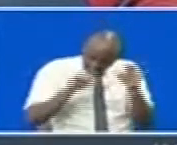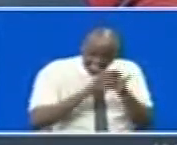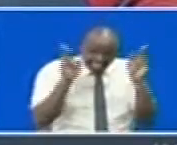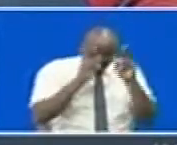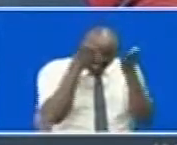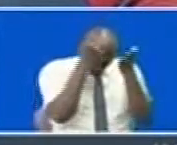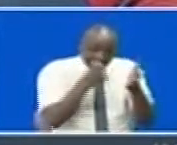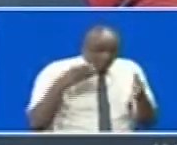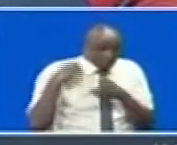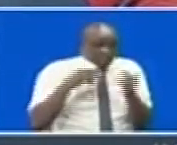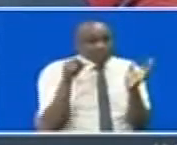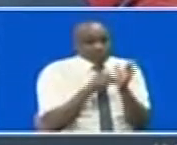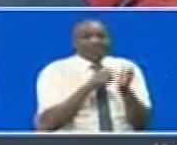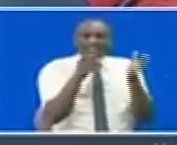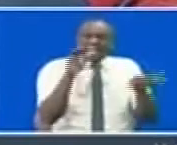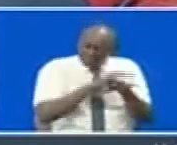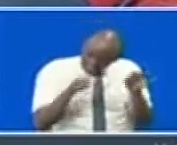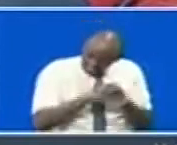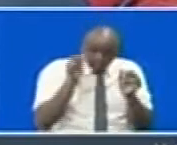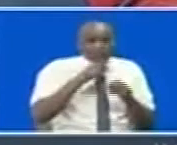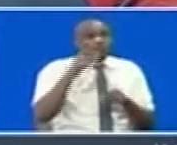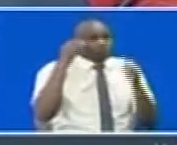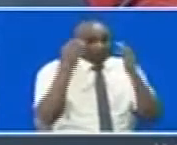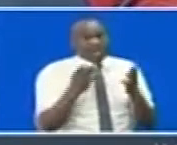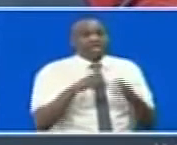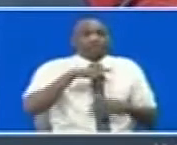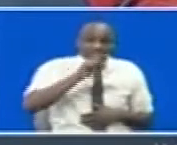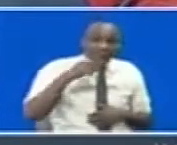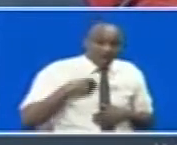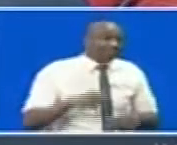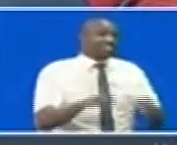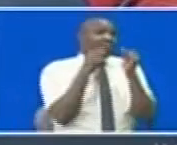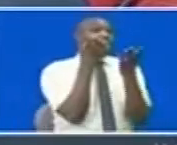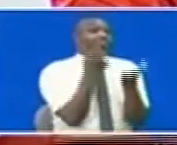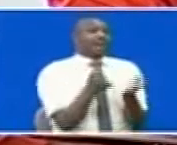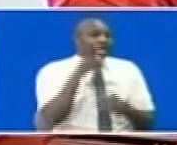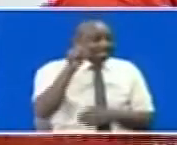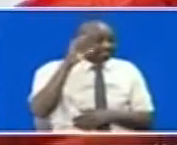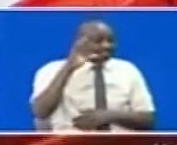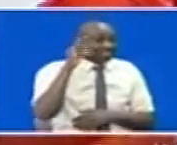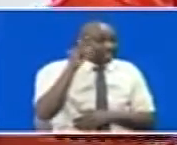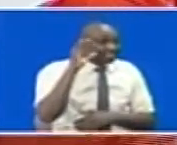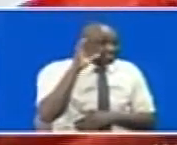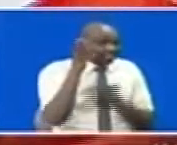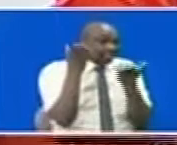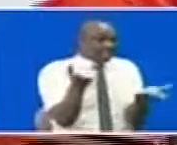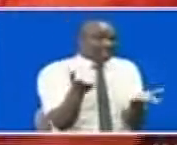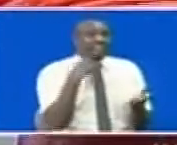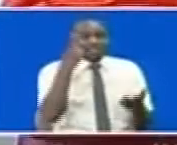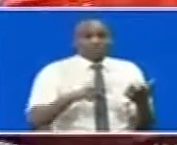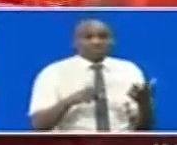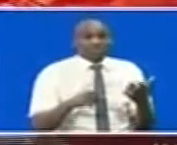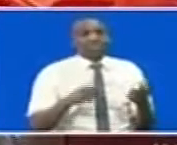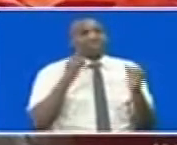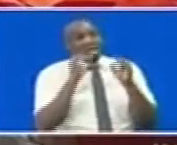of conflagration have lined themselves up, mm-hmm. and you have a chairman of the Cohesion and Integration Commission saying,